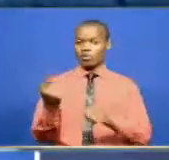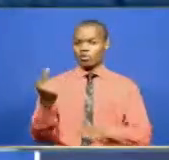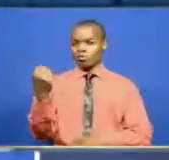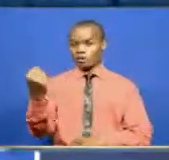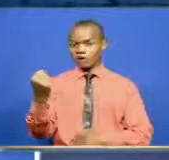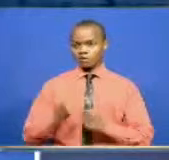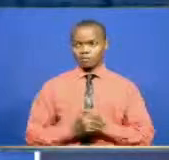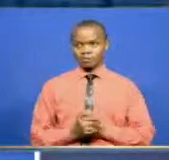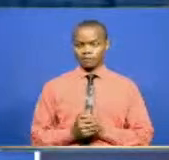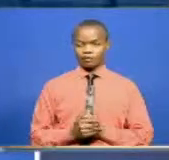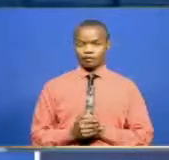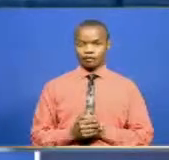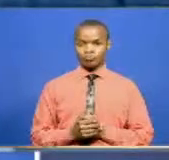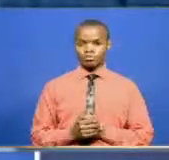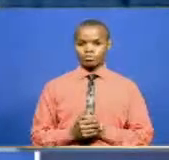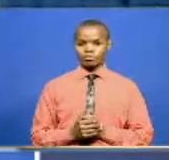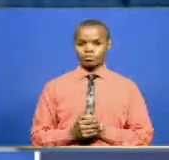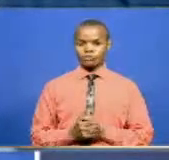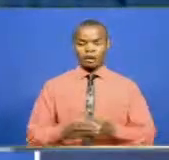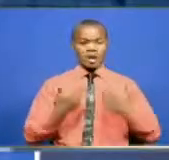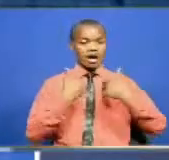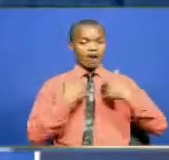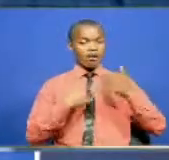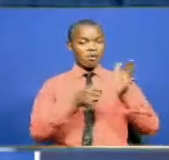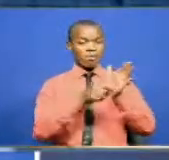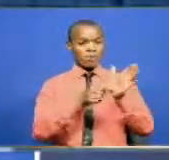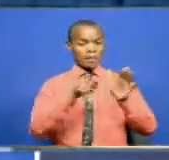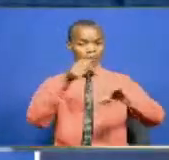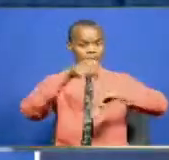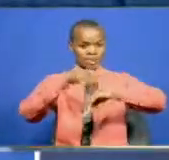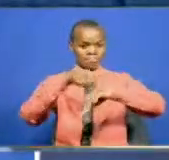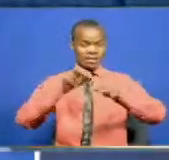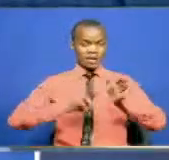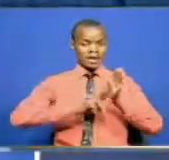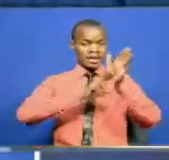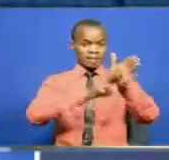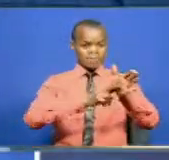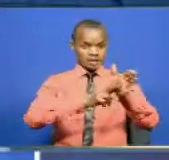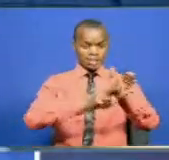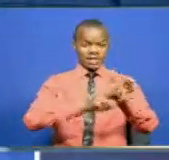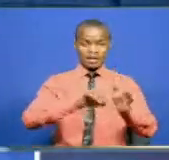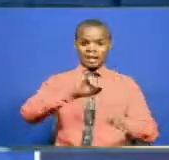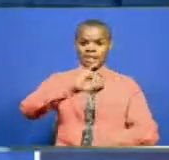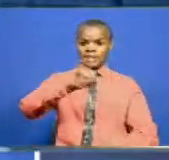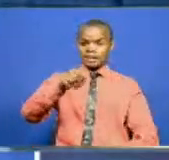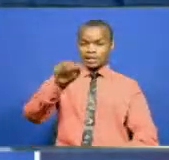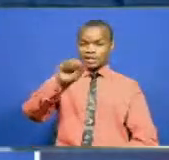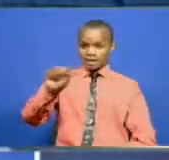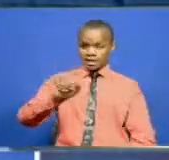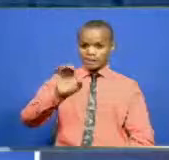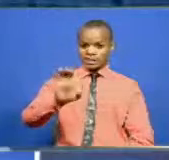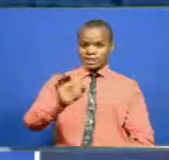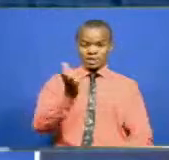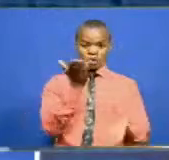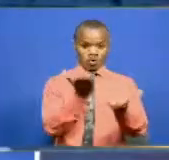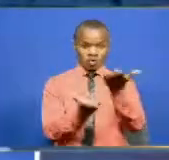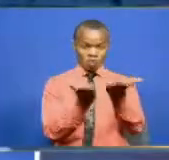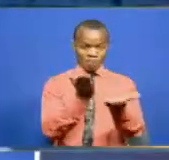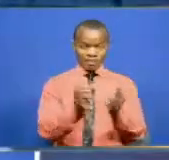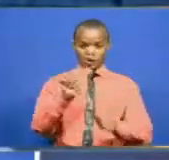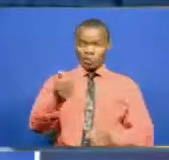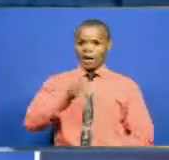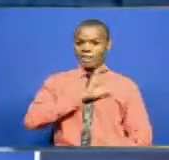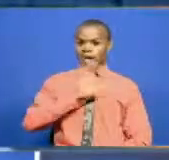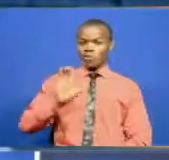The unusually heavy tilt towards executive representation in the JSC compared to other commissions has the